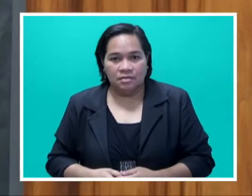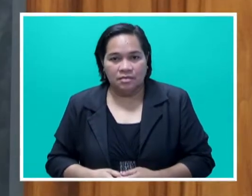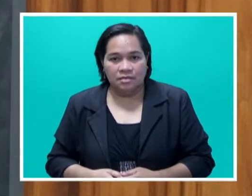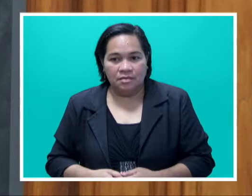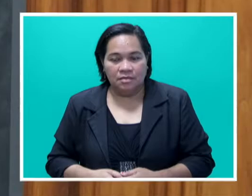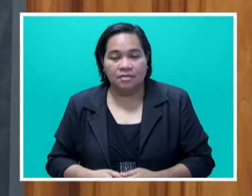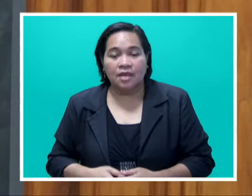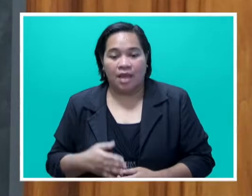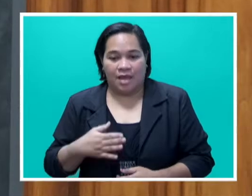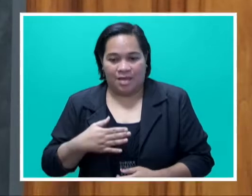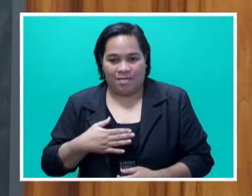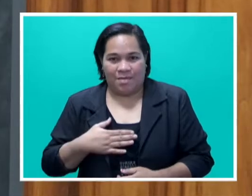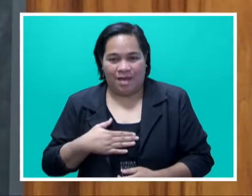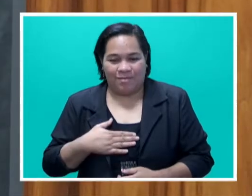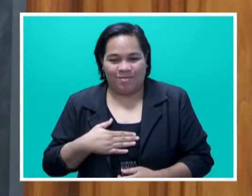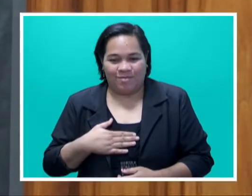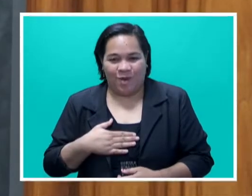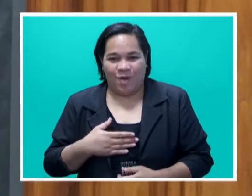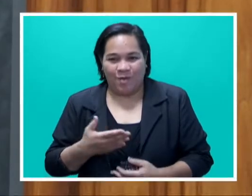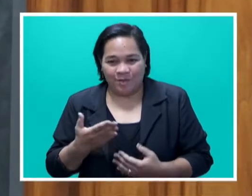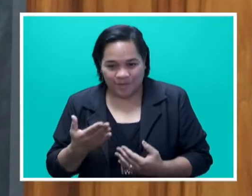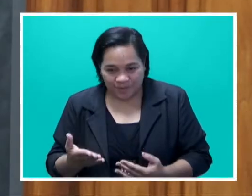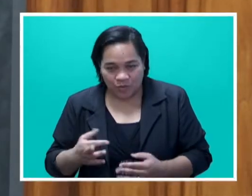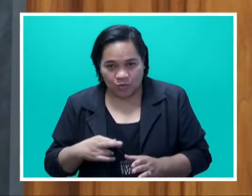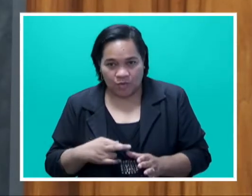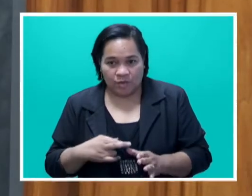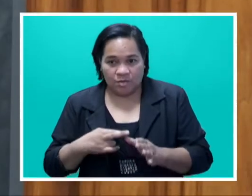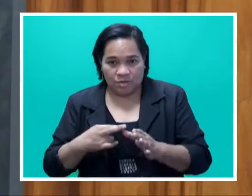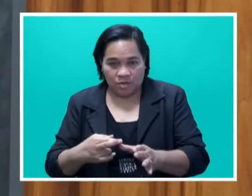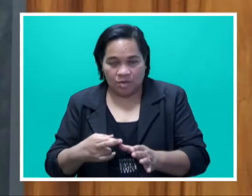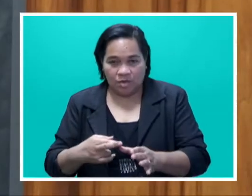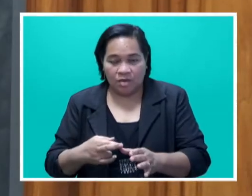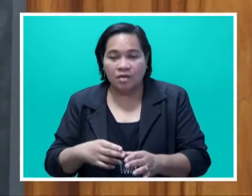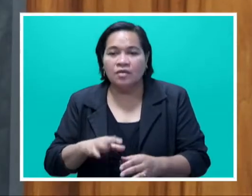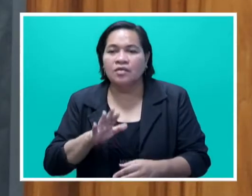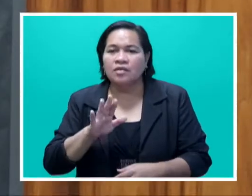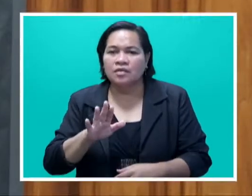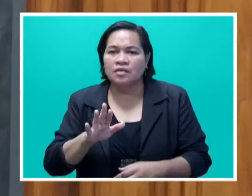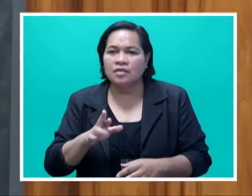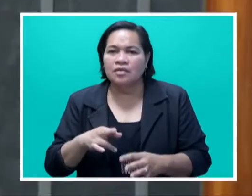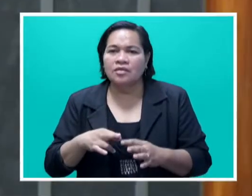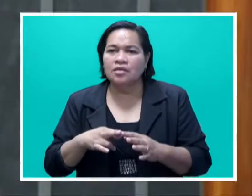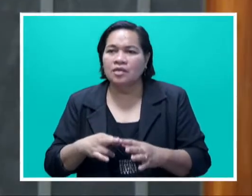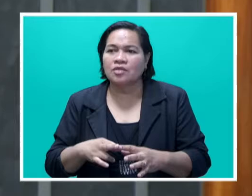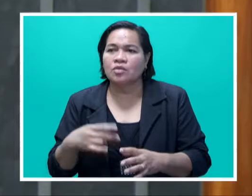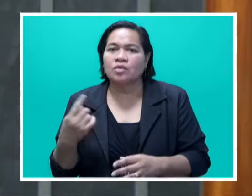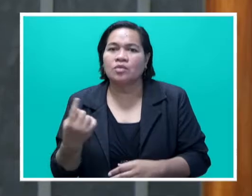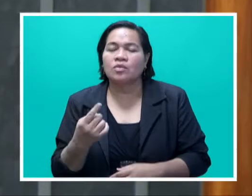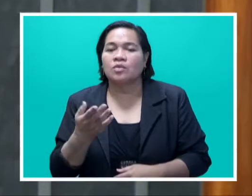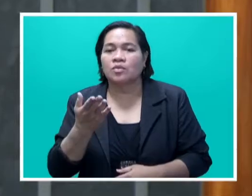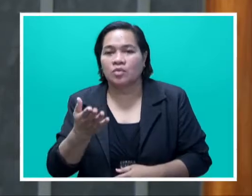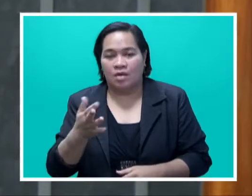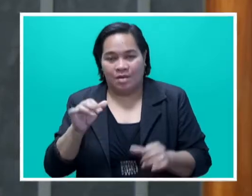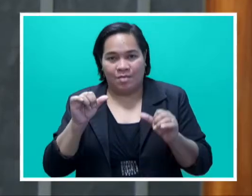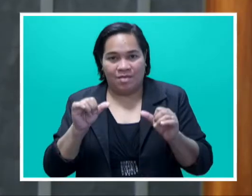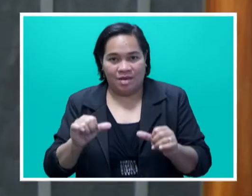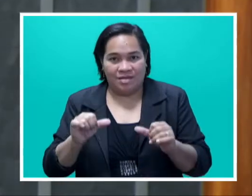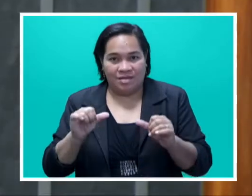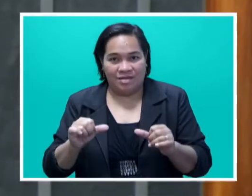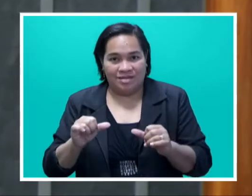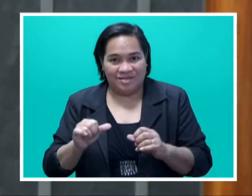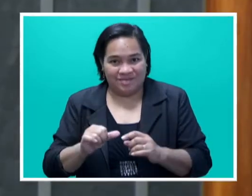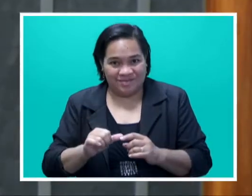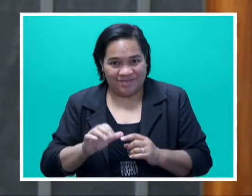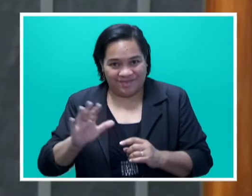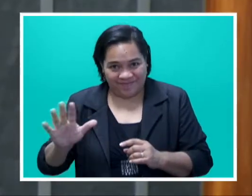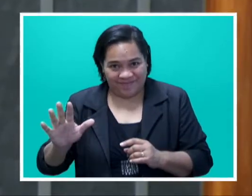It is my privilege to respond to the inaugural address made to this Parliament by His Excellency